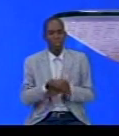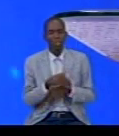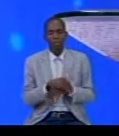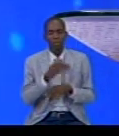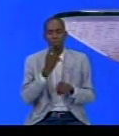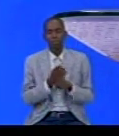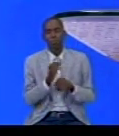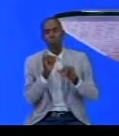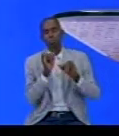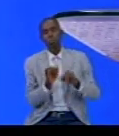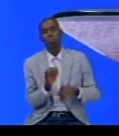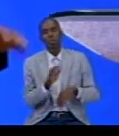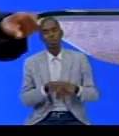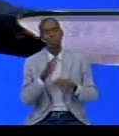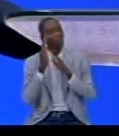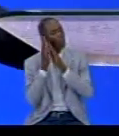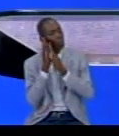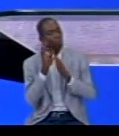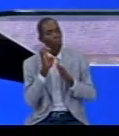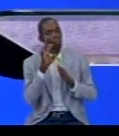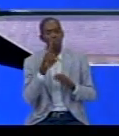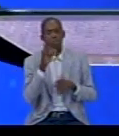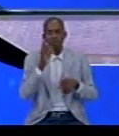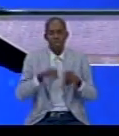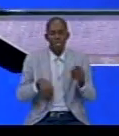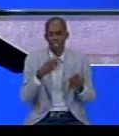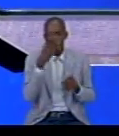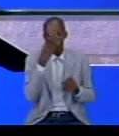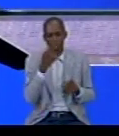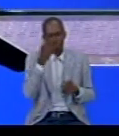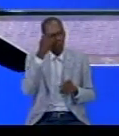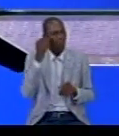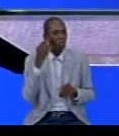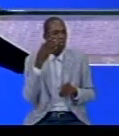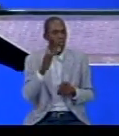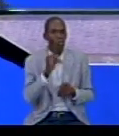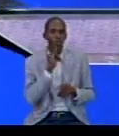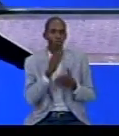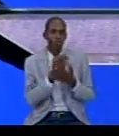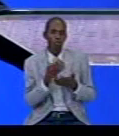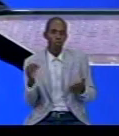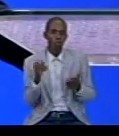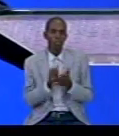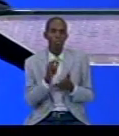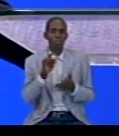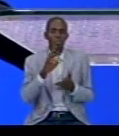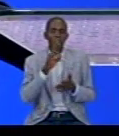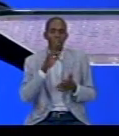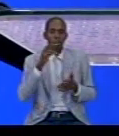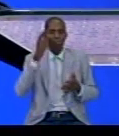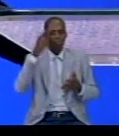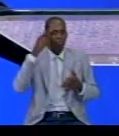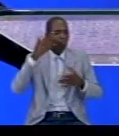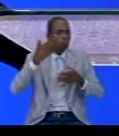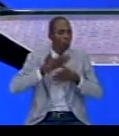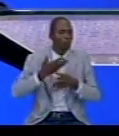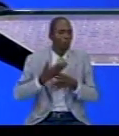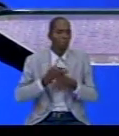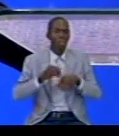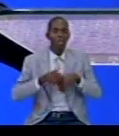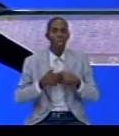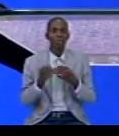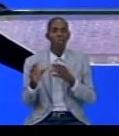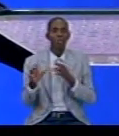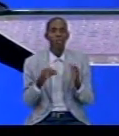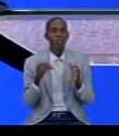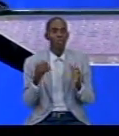you cannot sleep because there is something you don't know. You are wondering about something. How will this affect my life